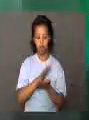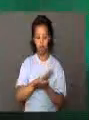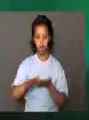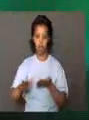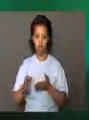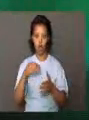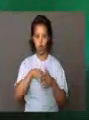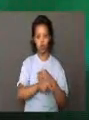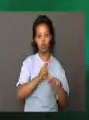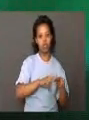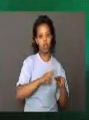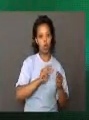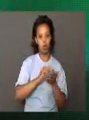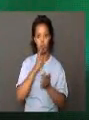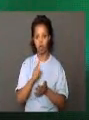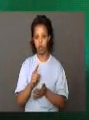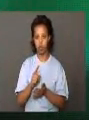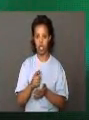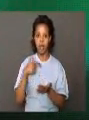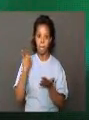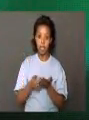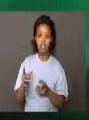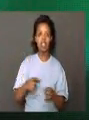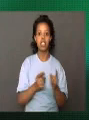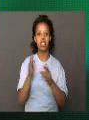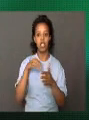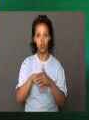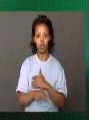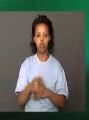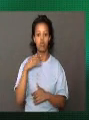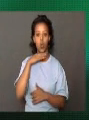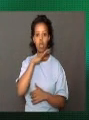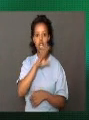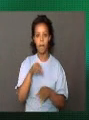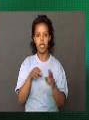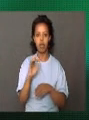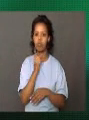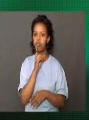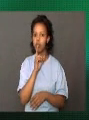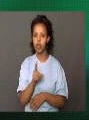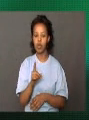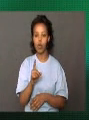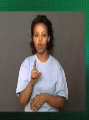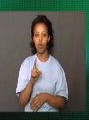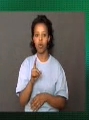material. In this method, sewage is strained to